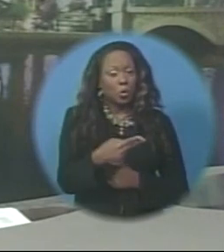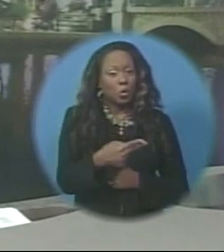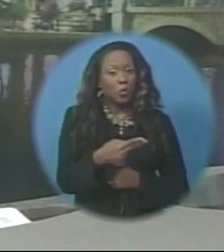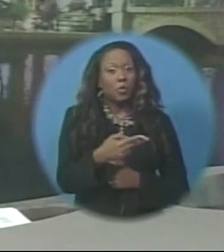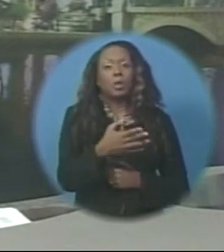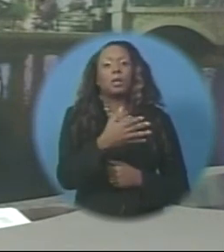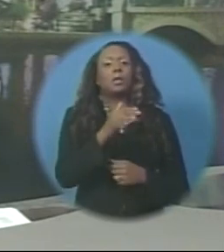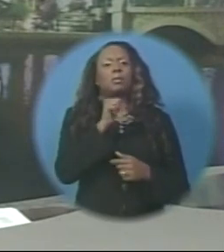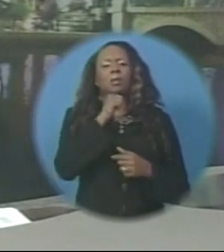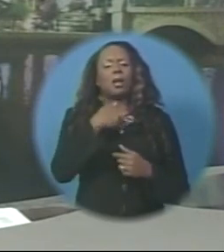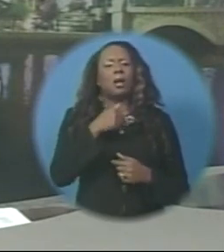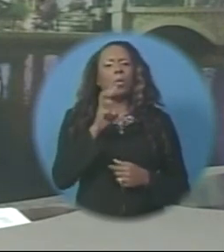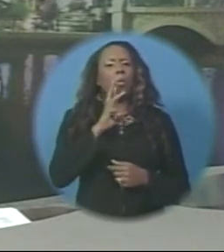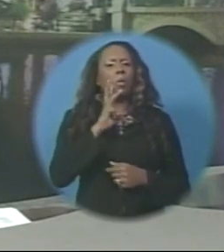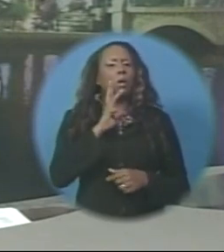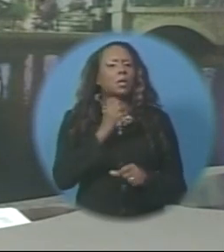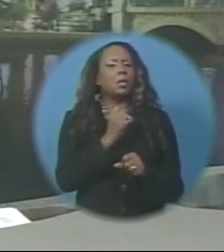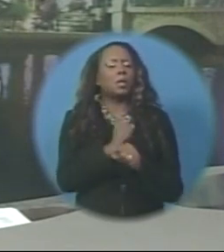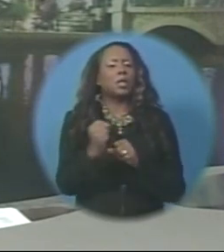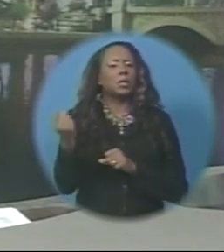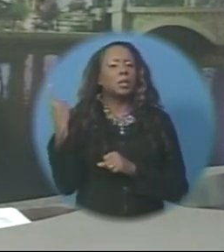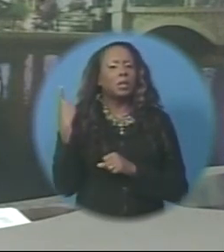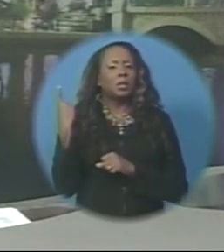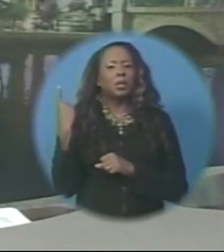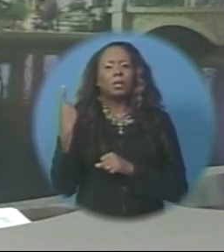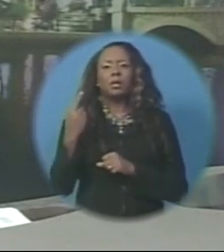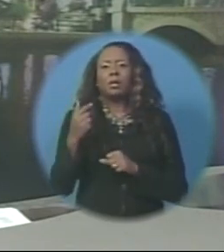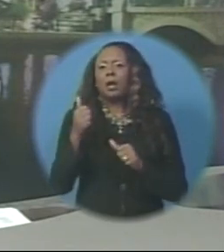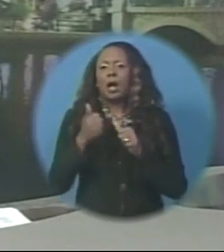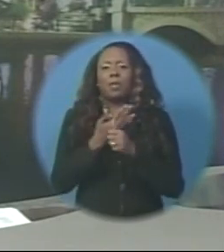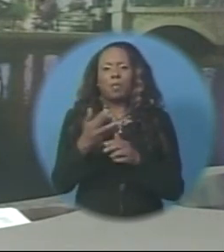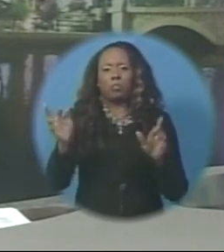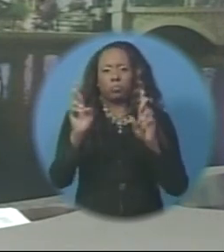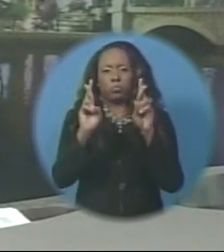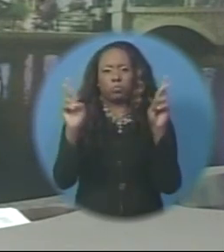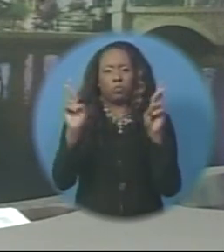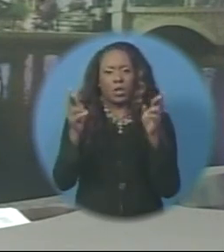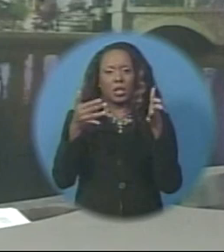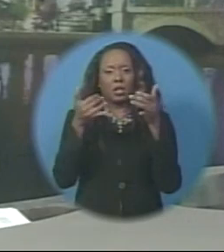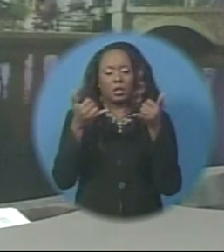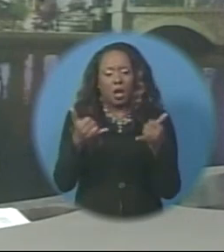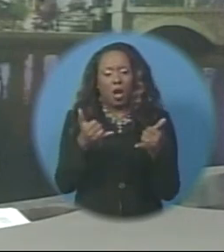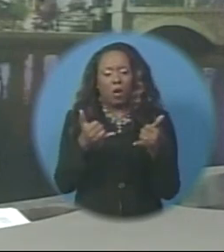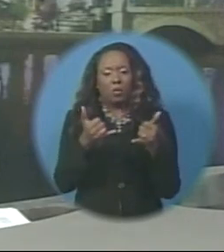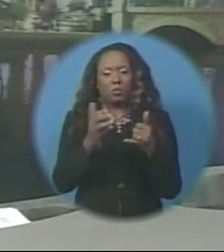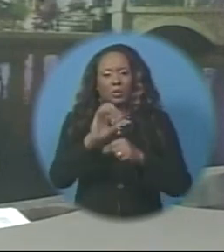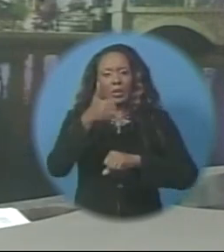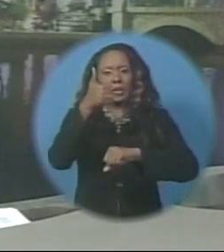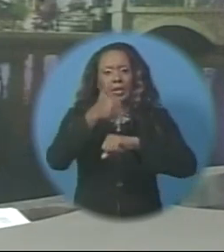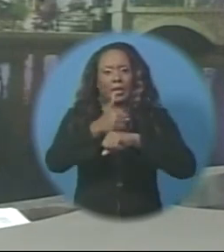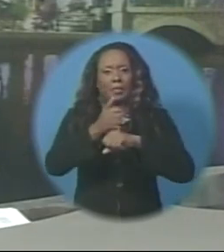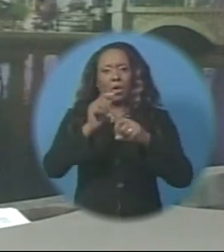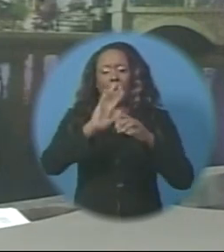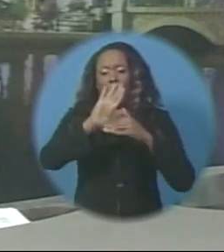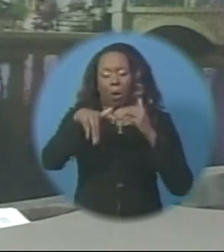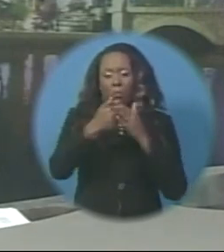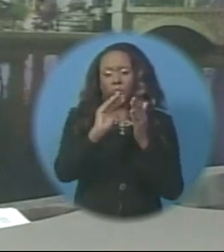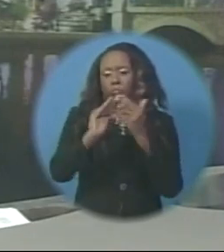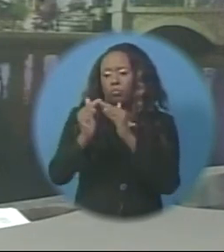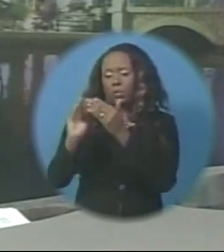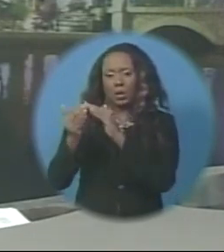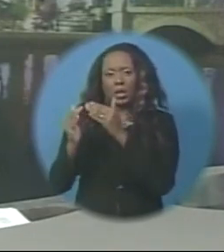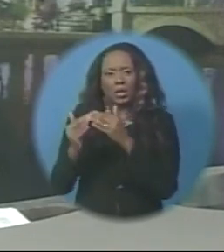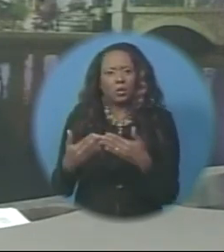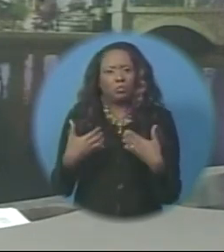by water outages last year. All systems and water resources now serving these communities are stable. That